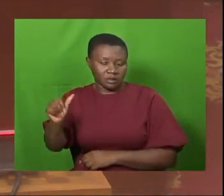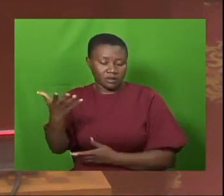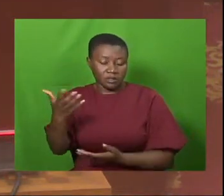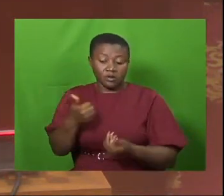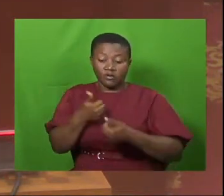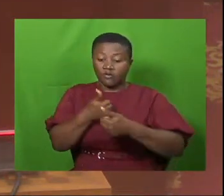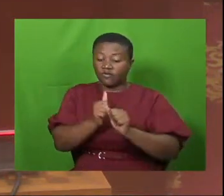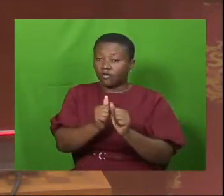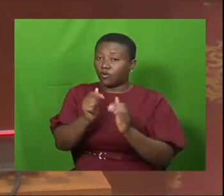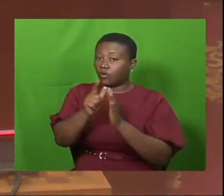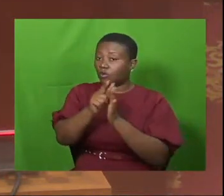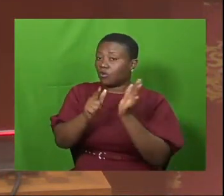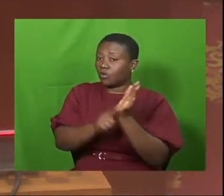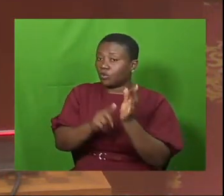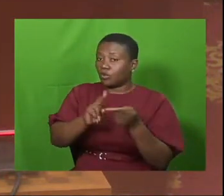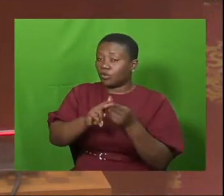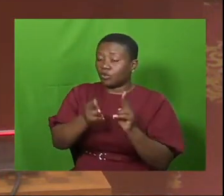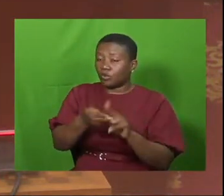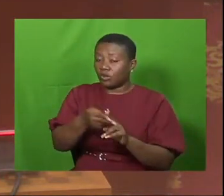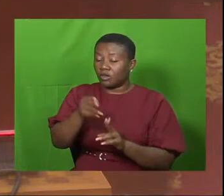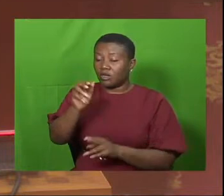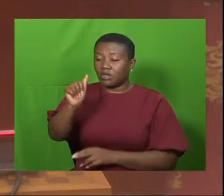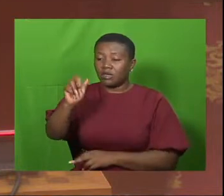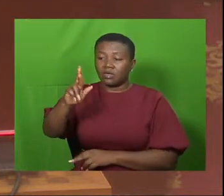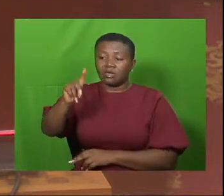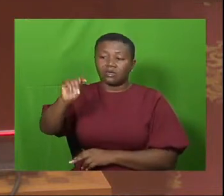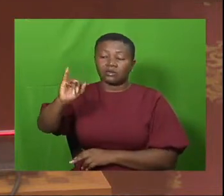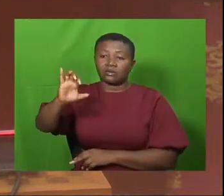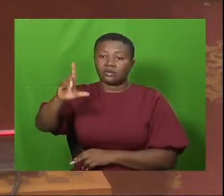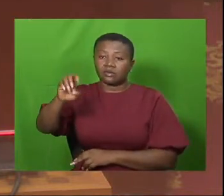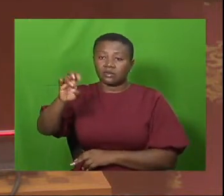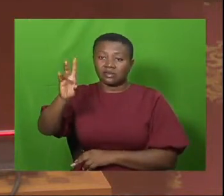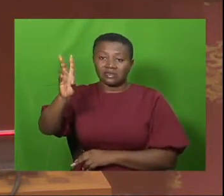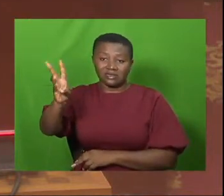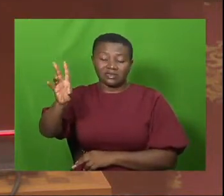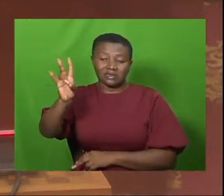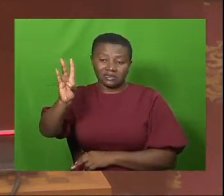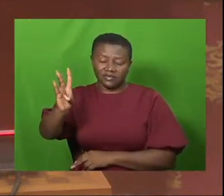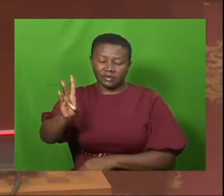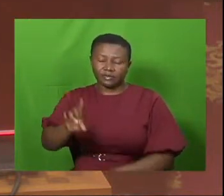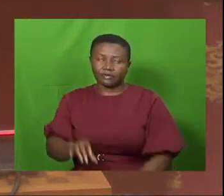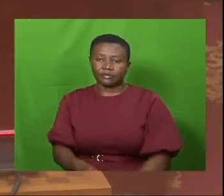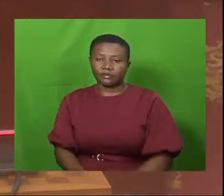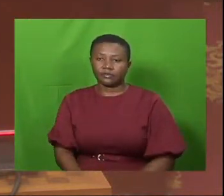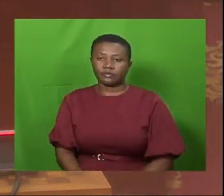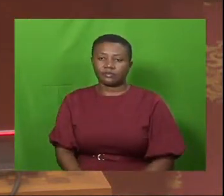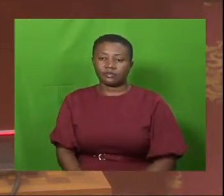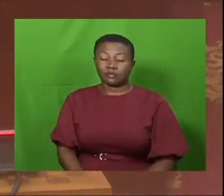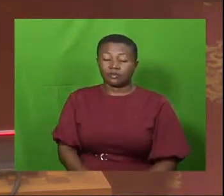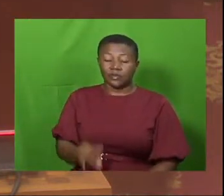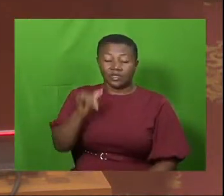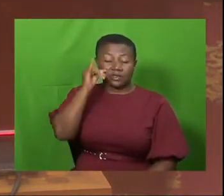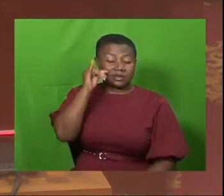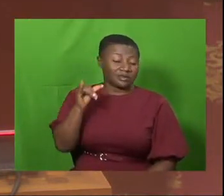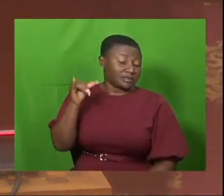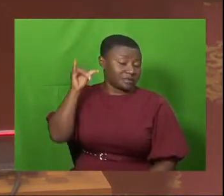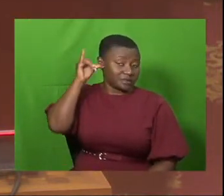Article 67 of the 1992 Constitution. Mr. Speaker, in yesterday's